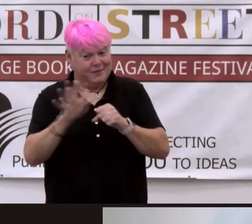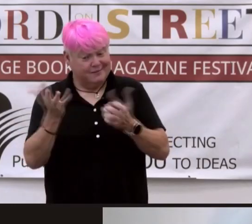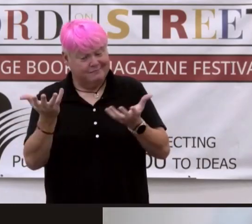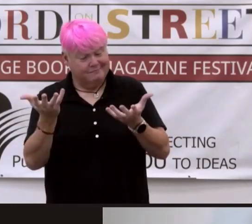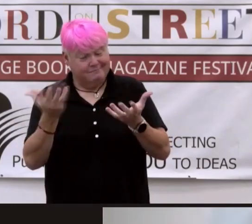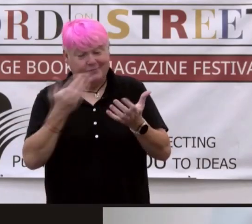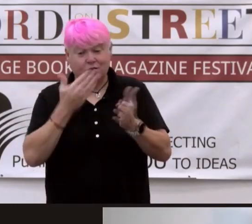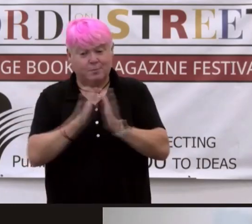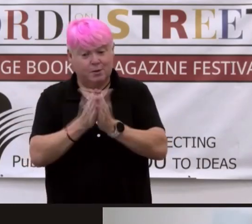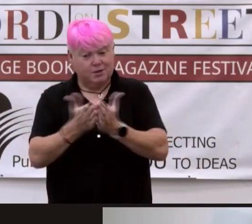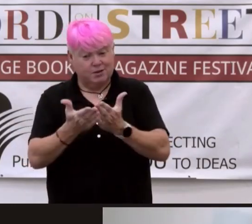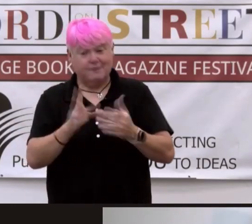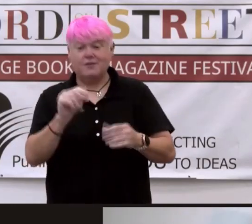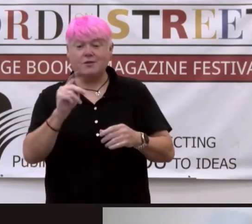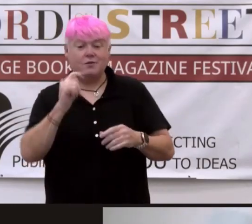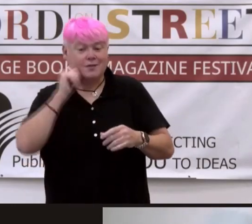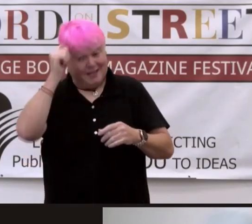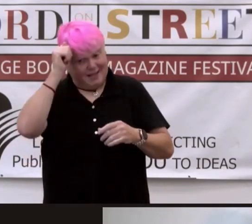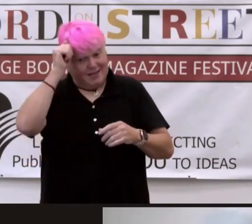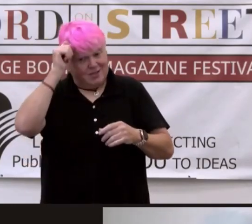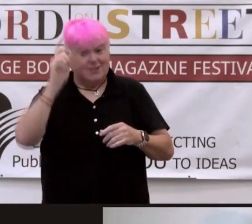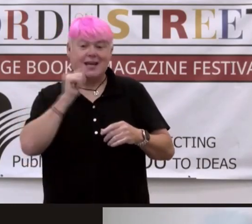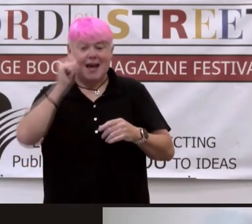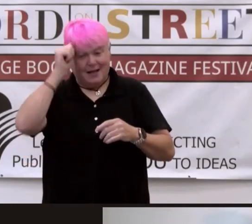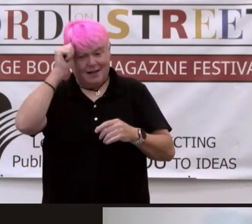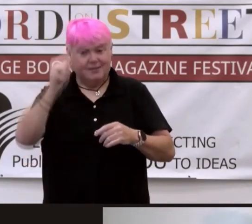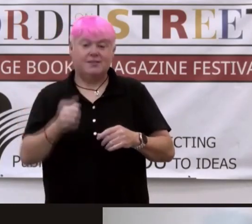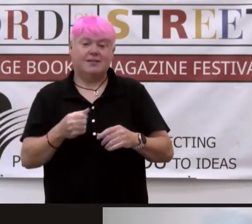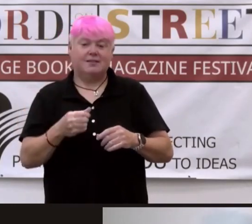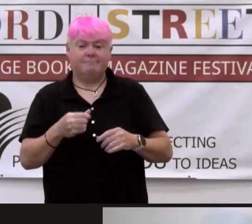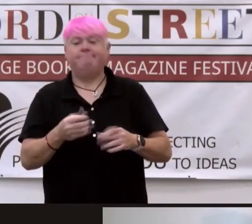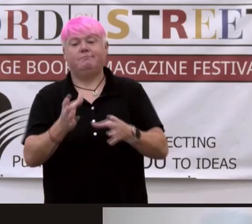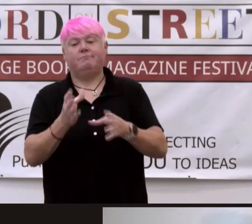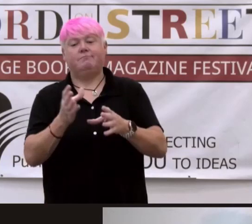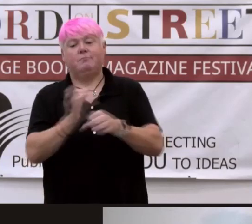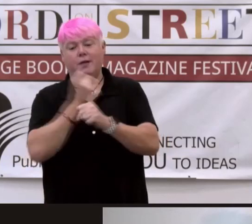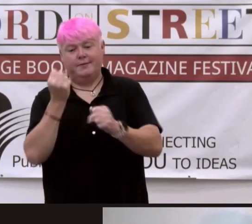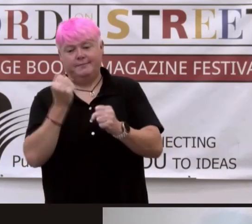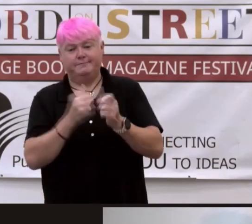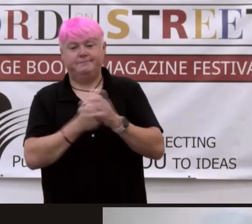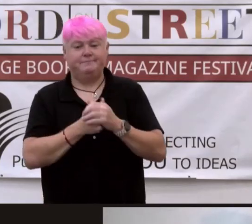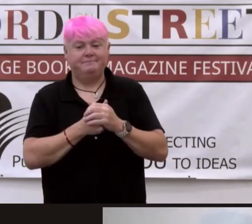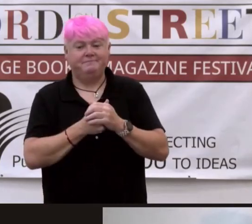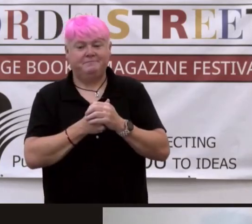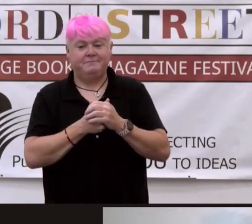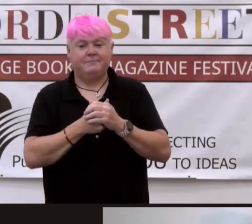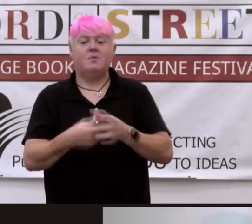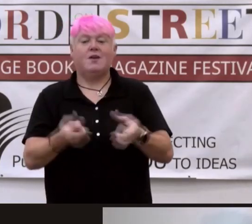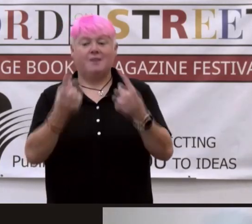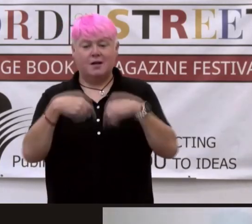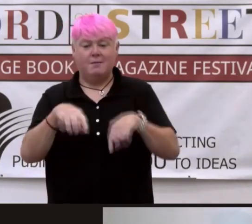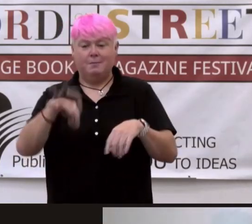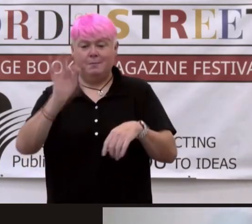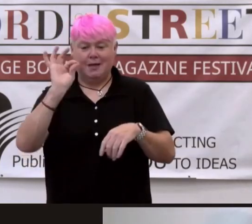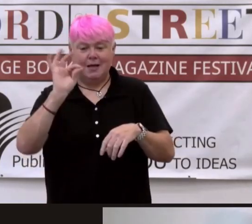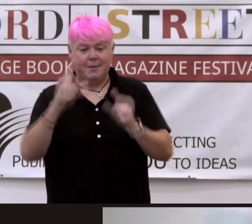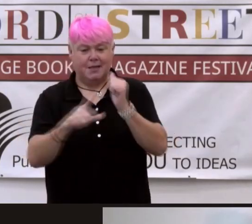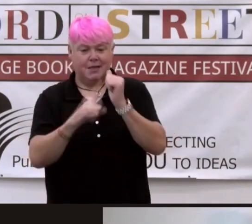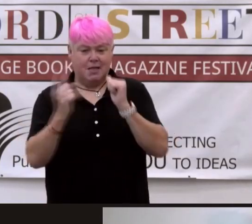are no teenagers, I will throw it open to the grown-ups in the crowd. You do need to be able to come pick it up at one of the Lethbridge Public Library